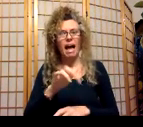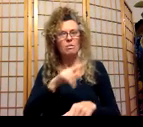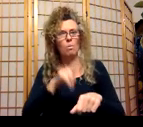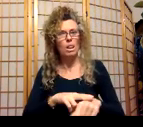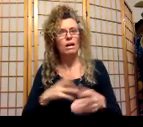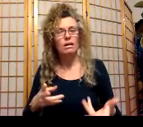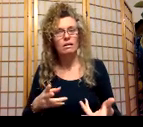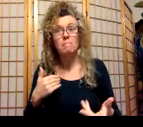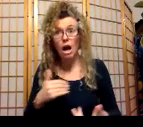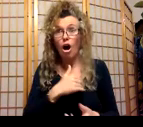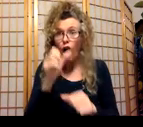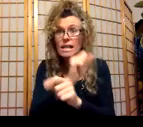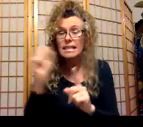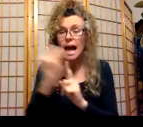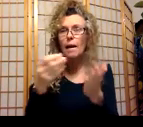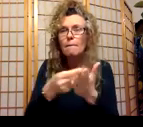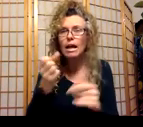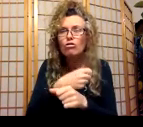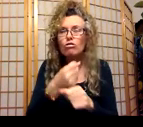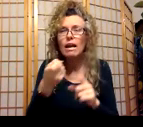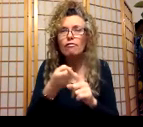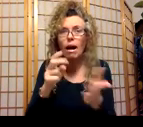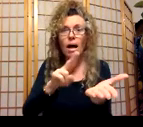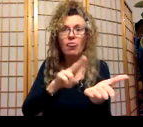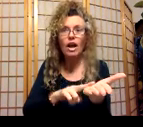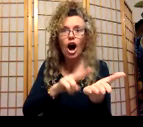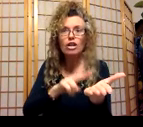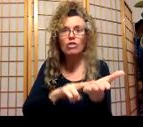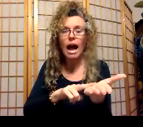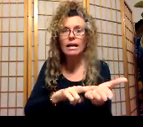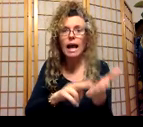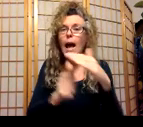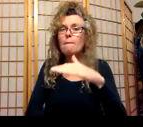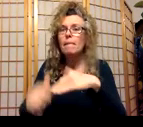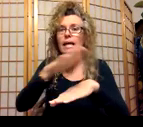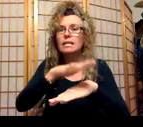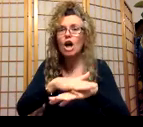In our society, money is created from a contract based on debt.